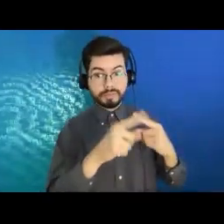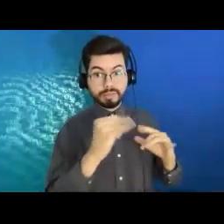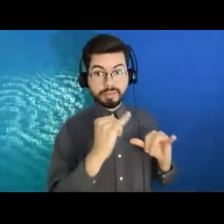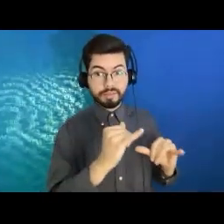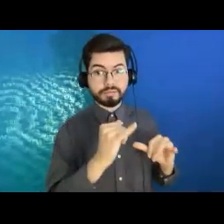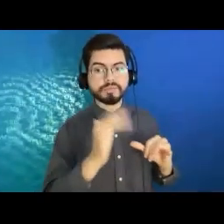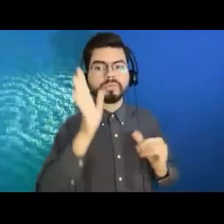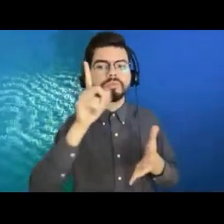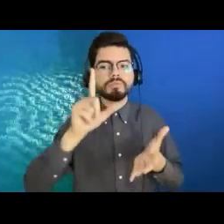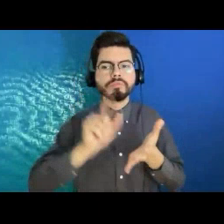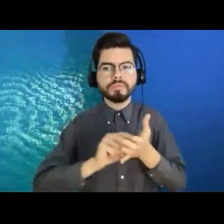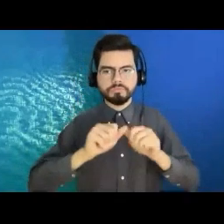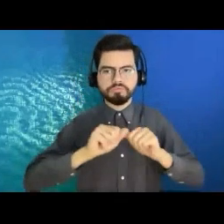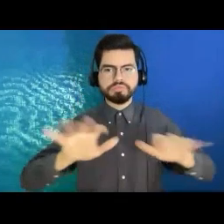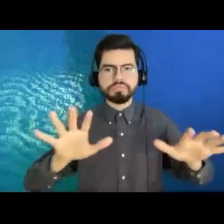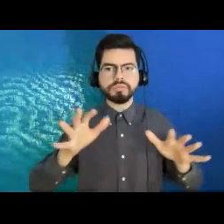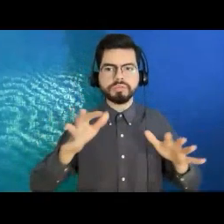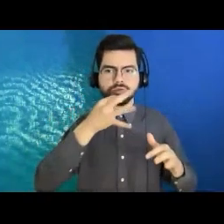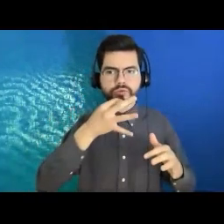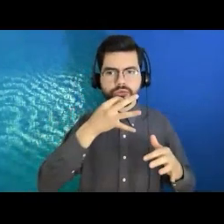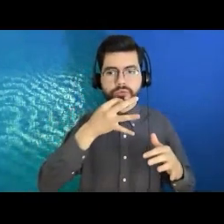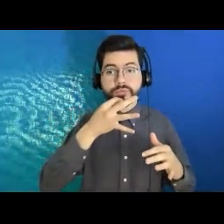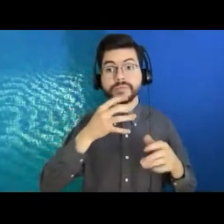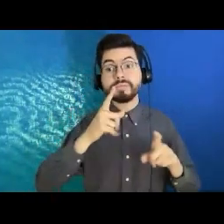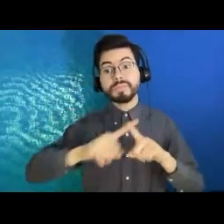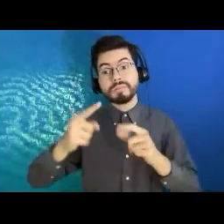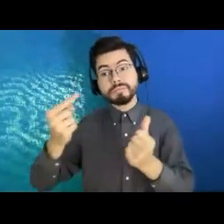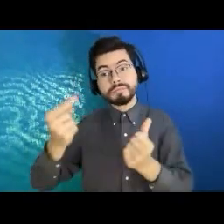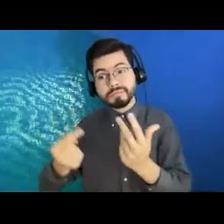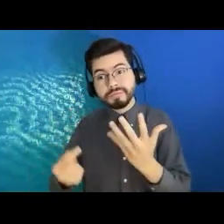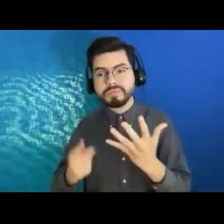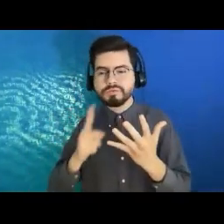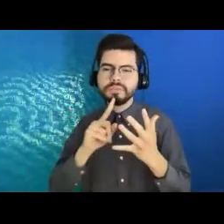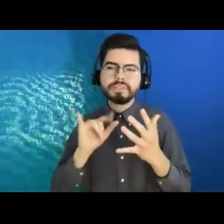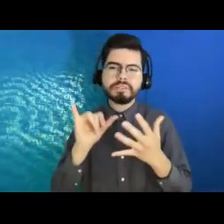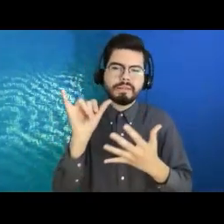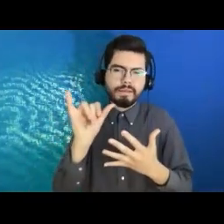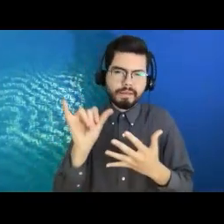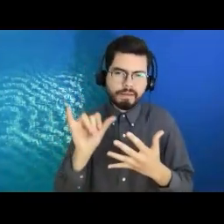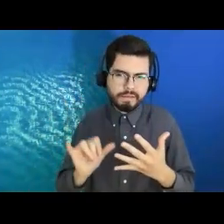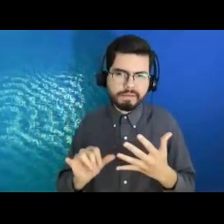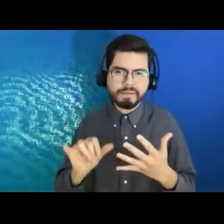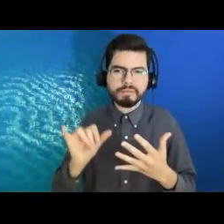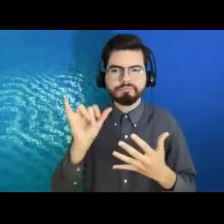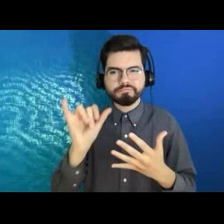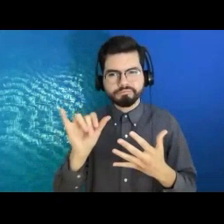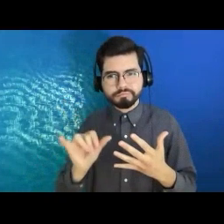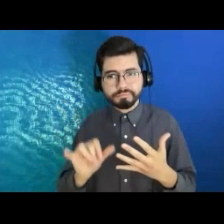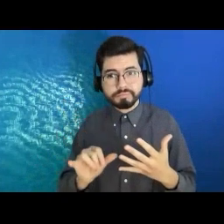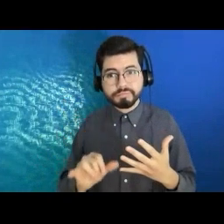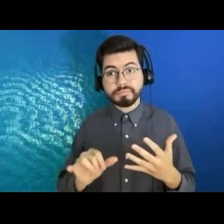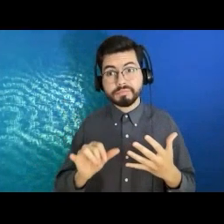All the alternatives are they're fairly similar. And will